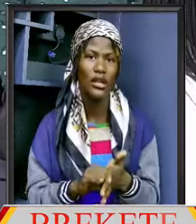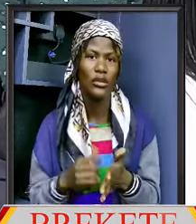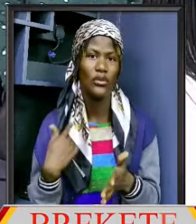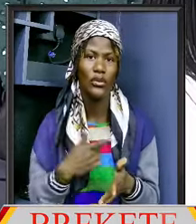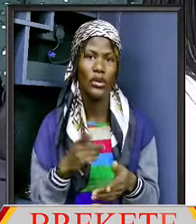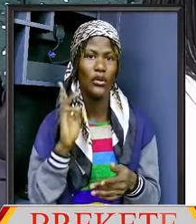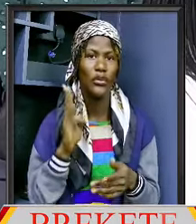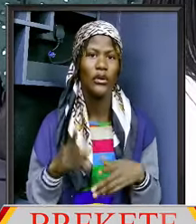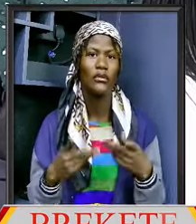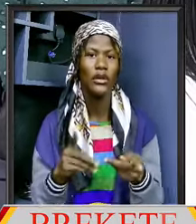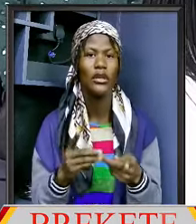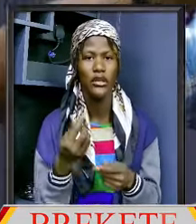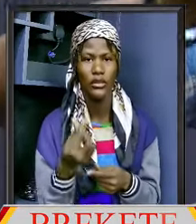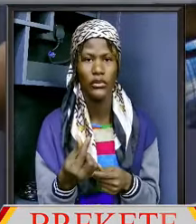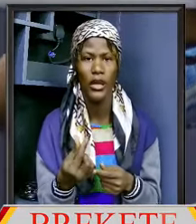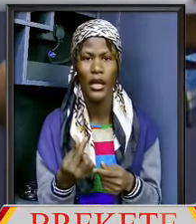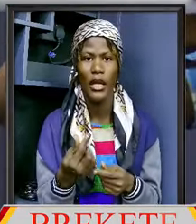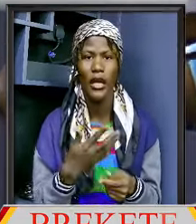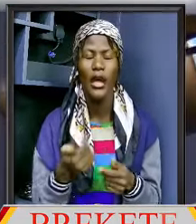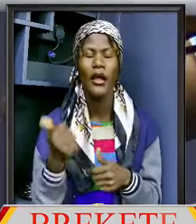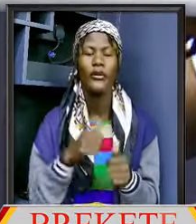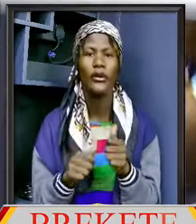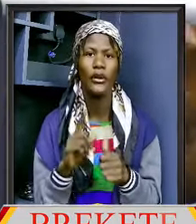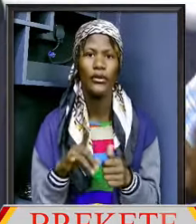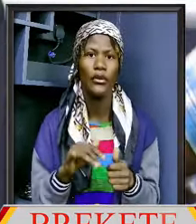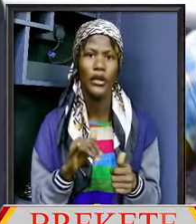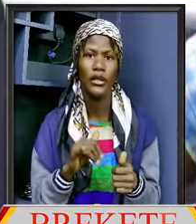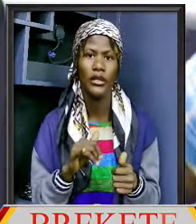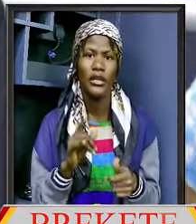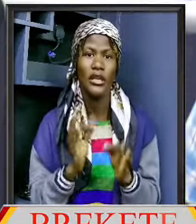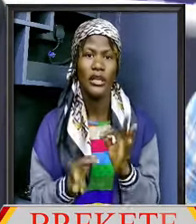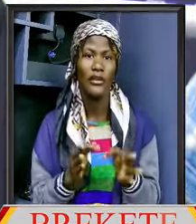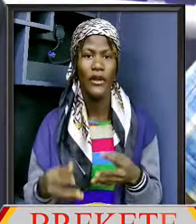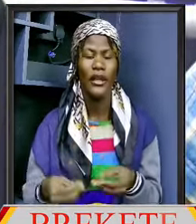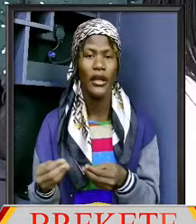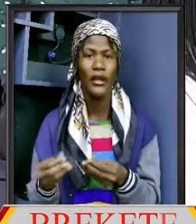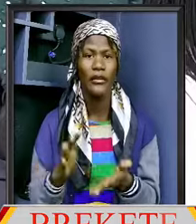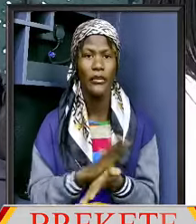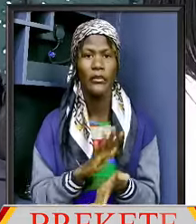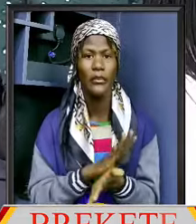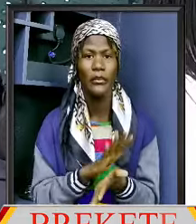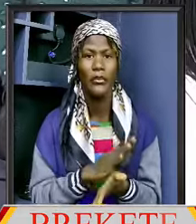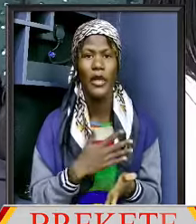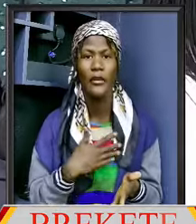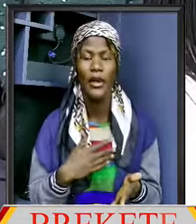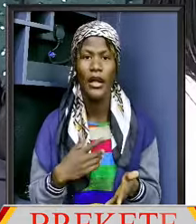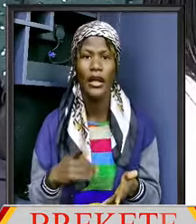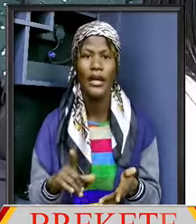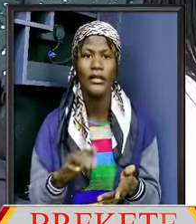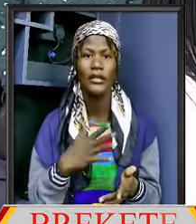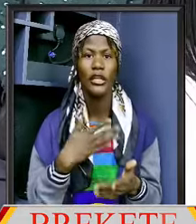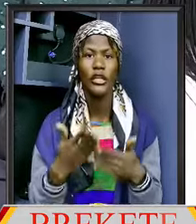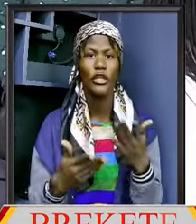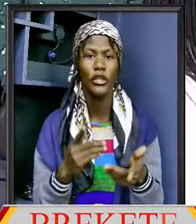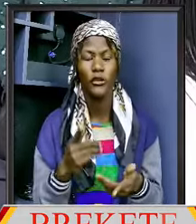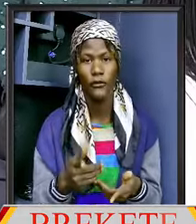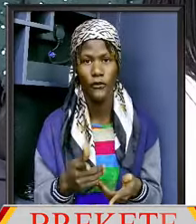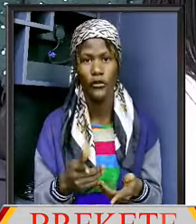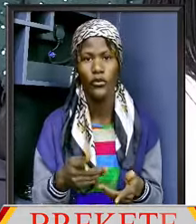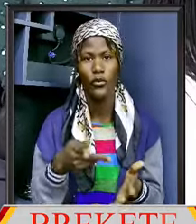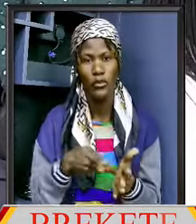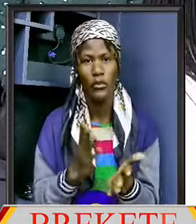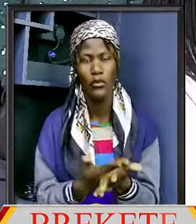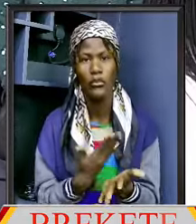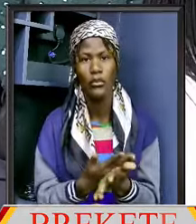more, make people hear. Mm. Another one, if I carry paper like this, give you, you don't pay me money, I don't do your test.